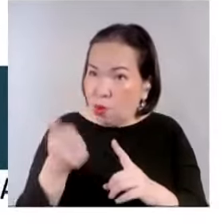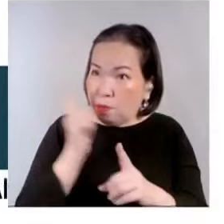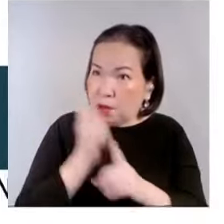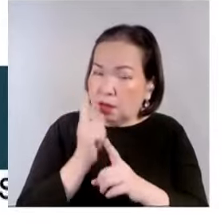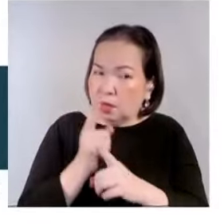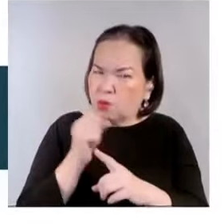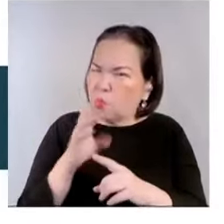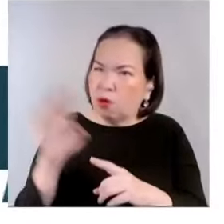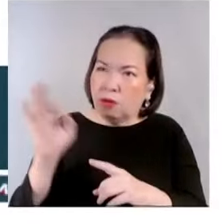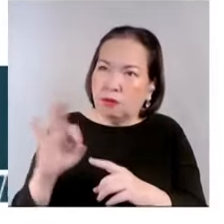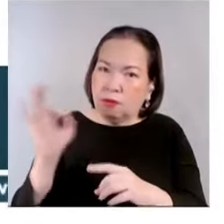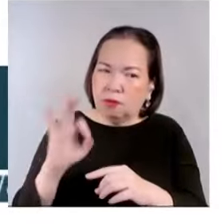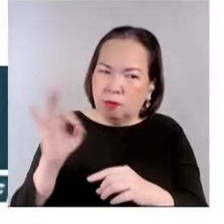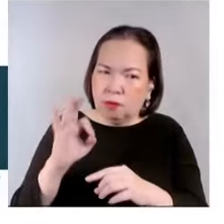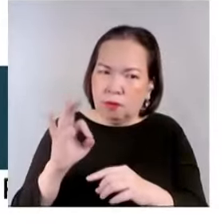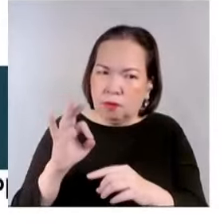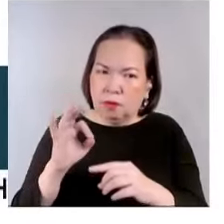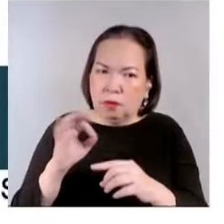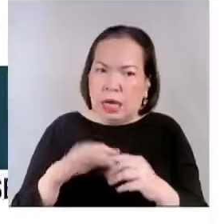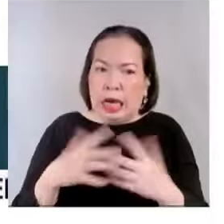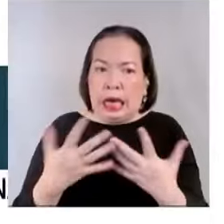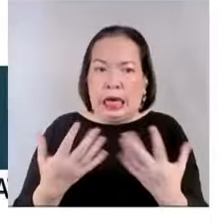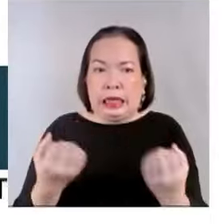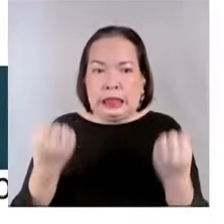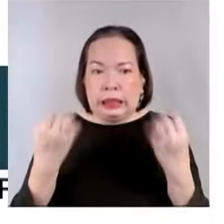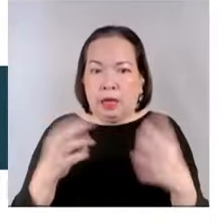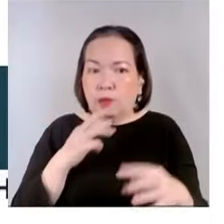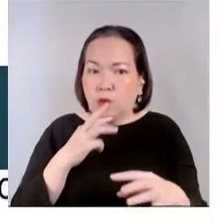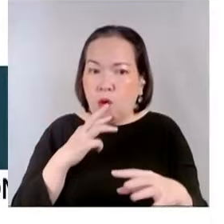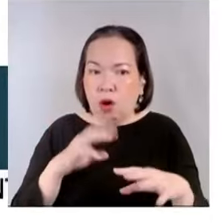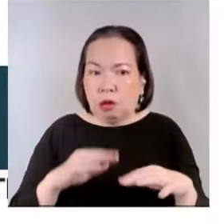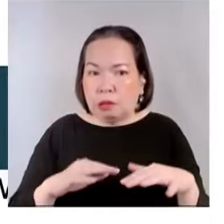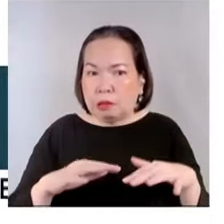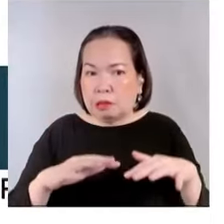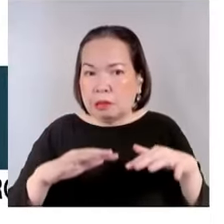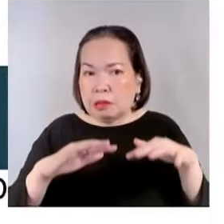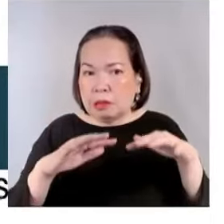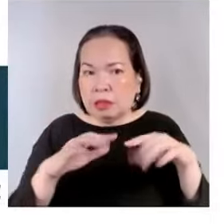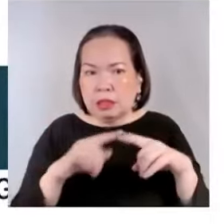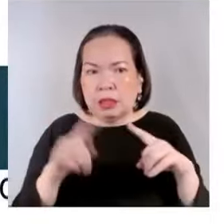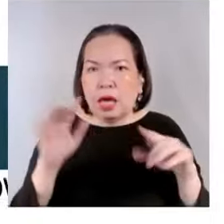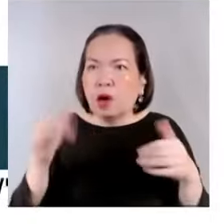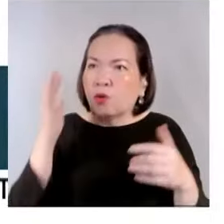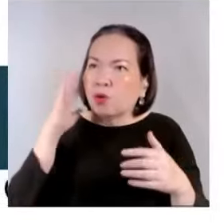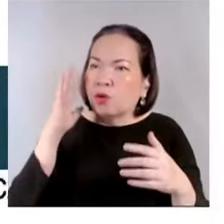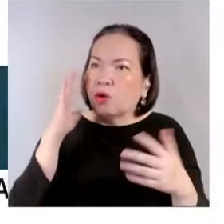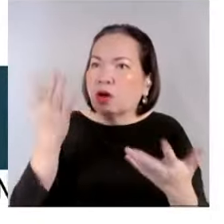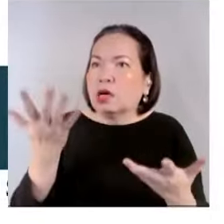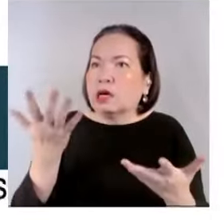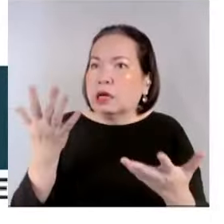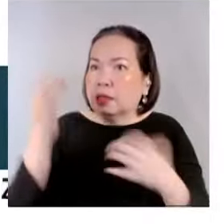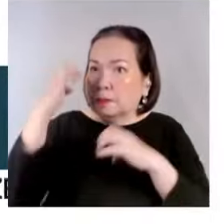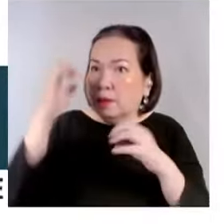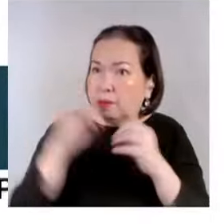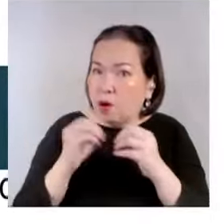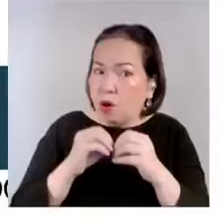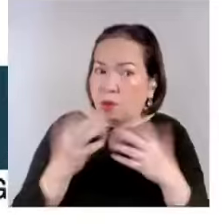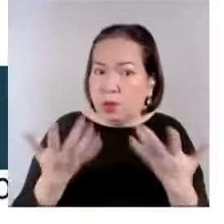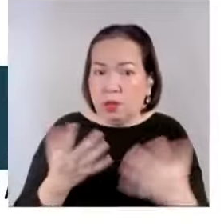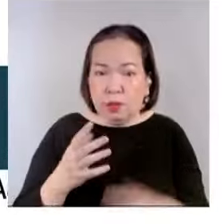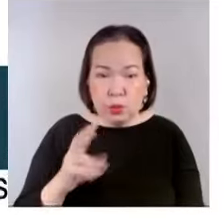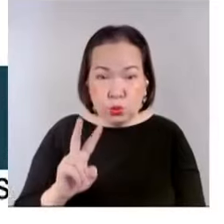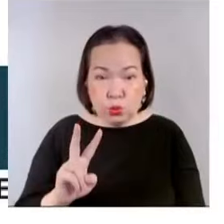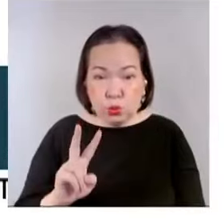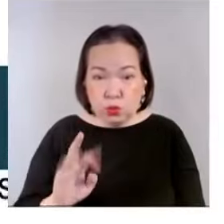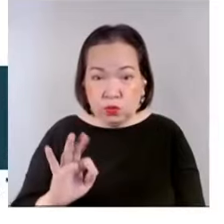Friday, in terms of volume, how much more should we expect? Is it 2 feet of water? Is it, you